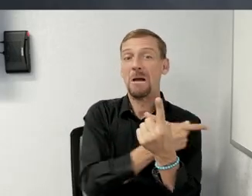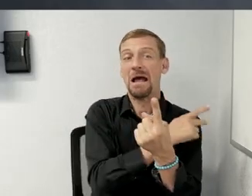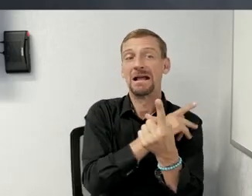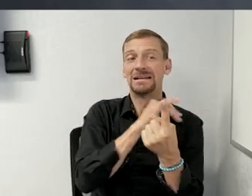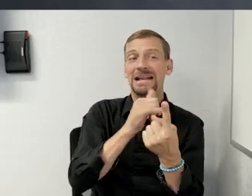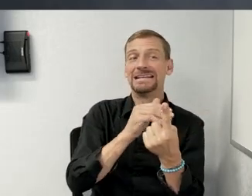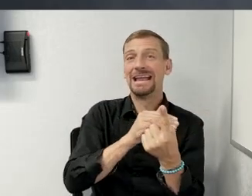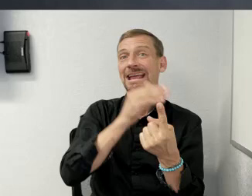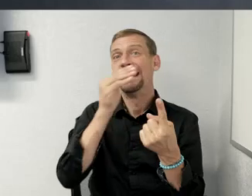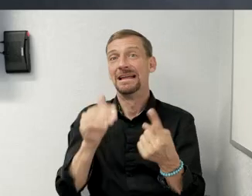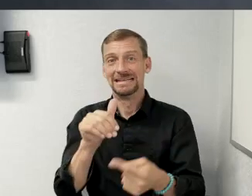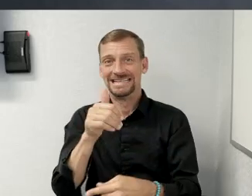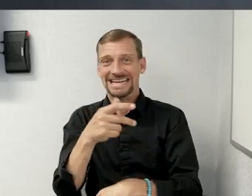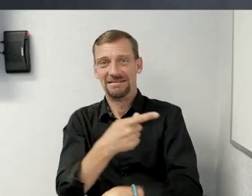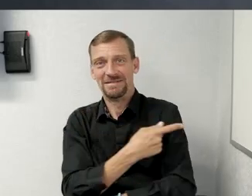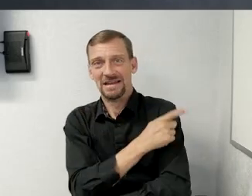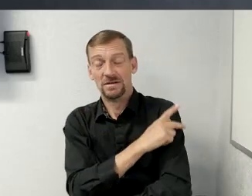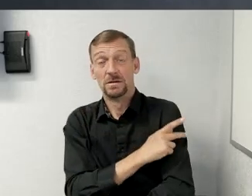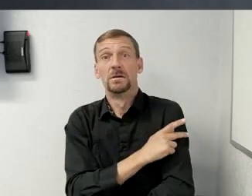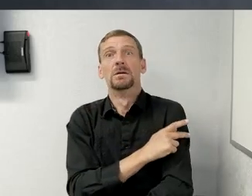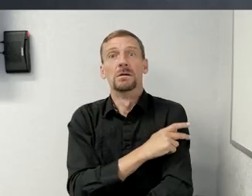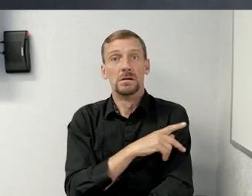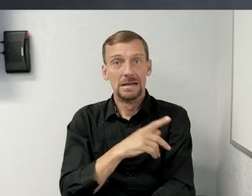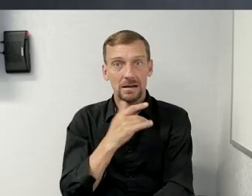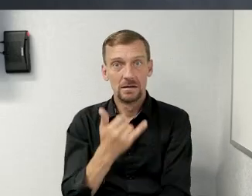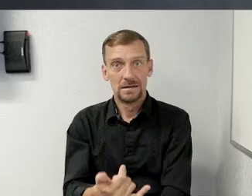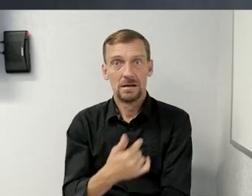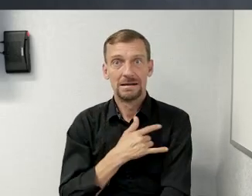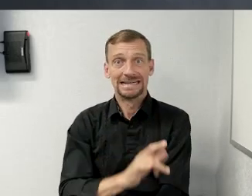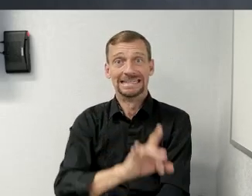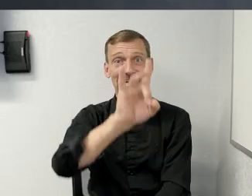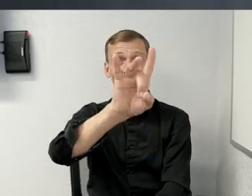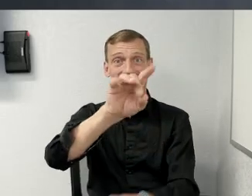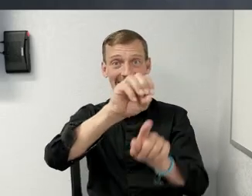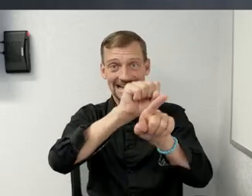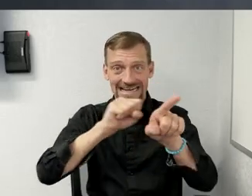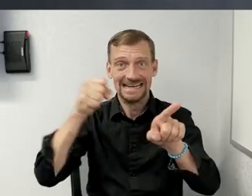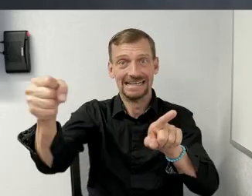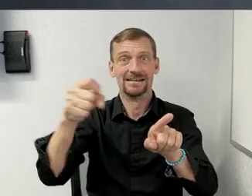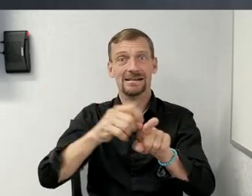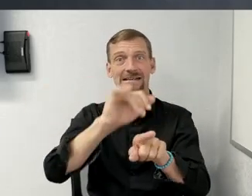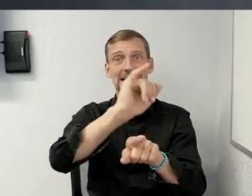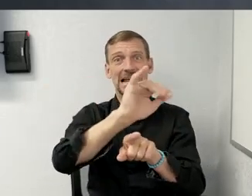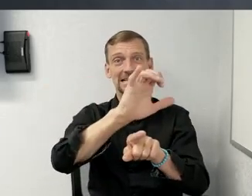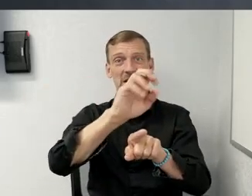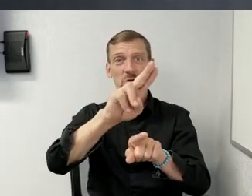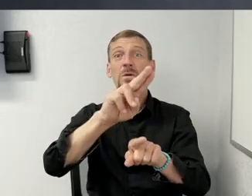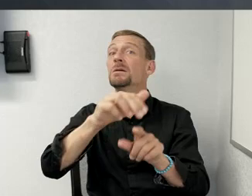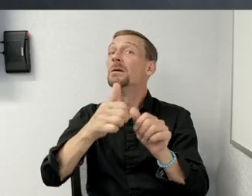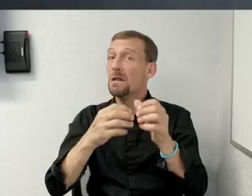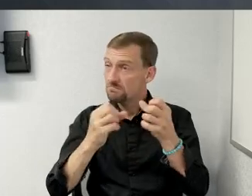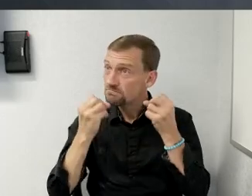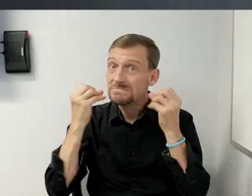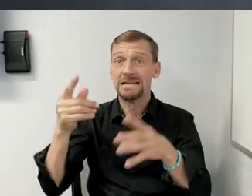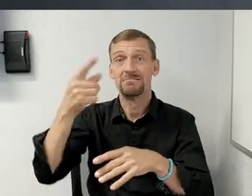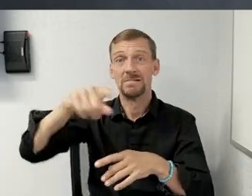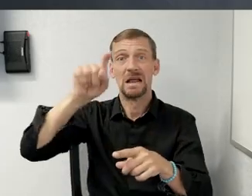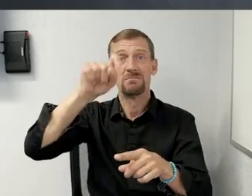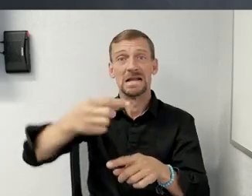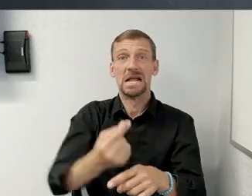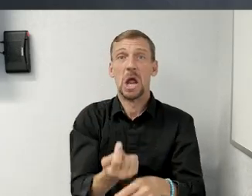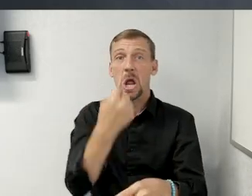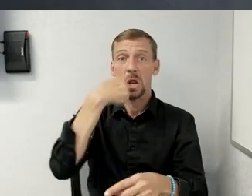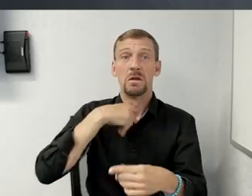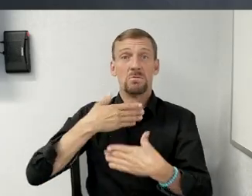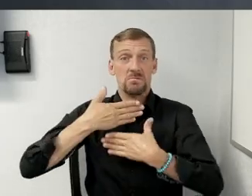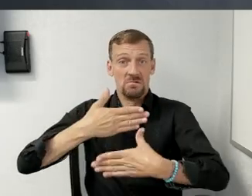having 10 patients, and 8 of those patients had to be placed in the ICU, and a number of them had to be intubated. So